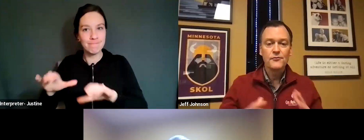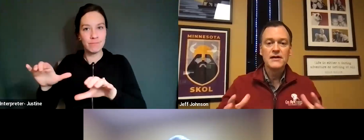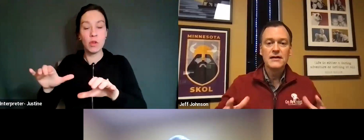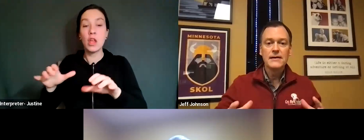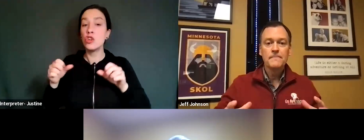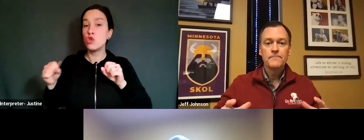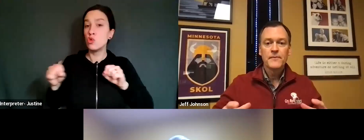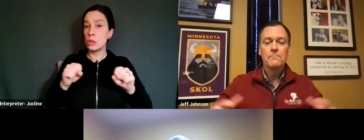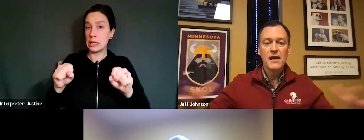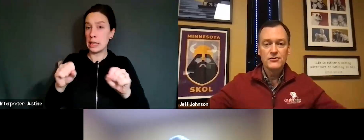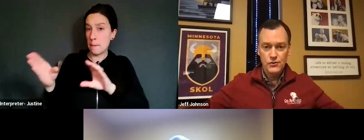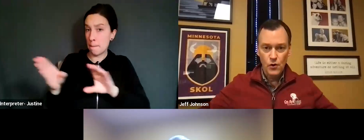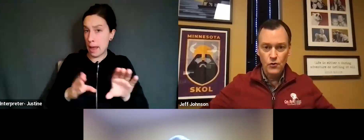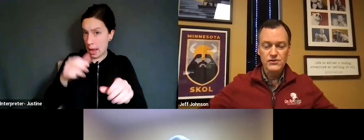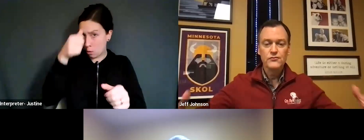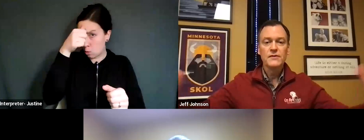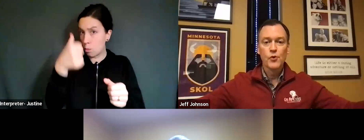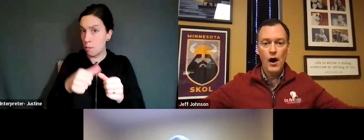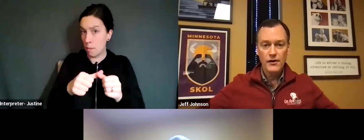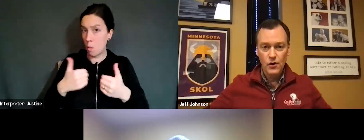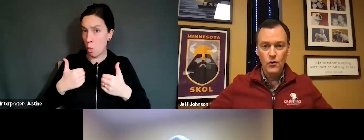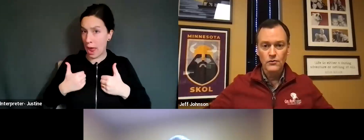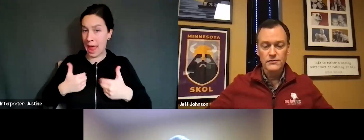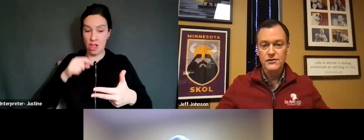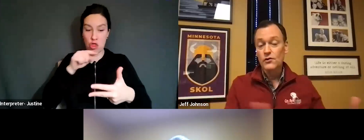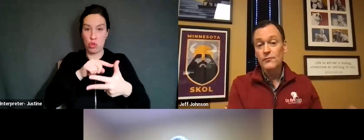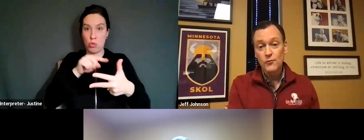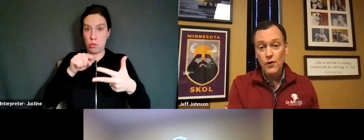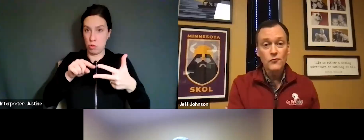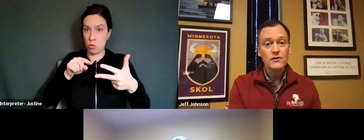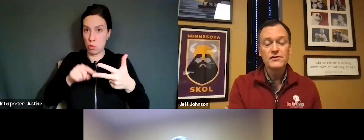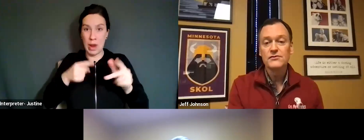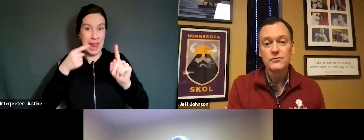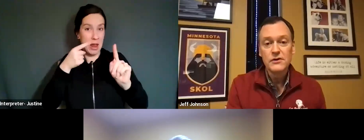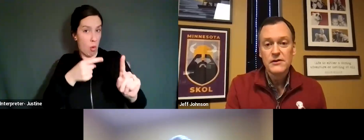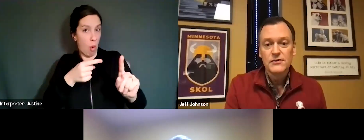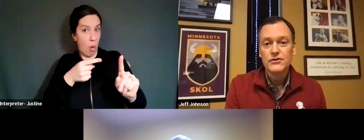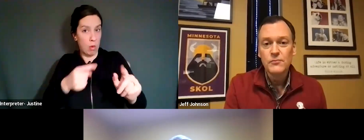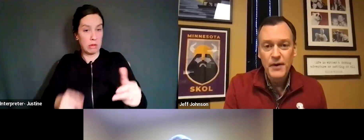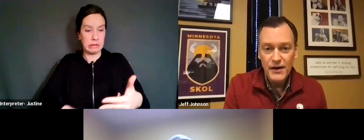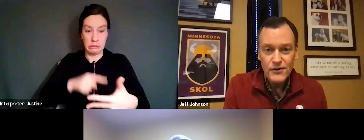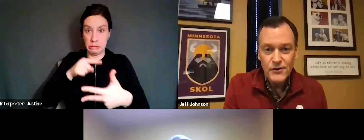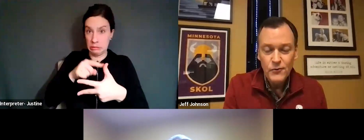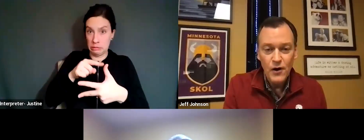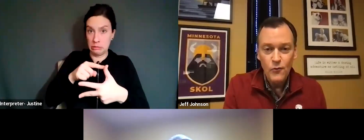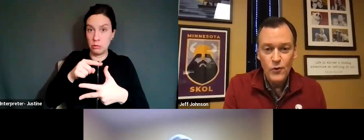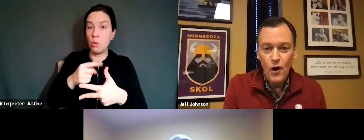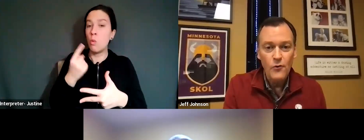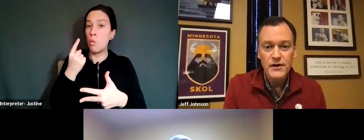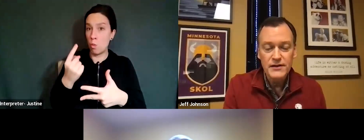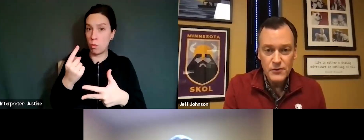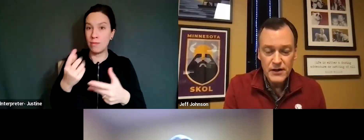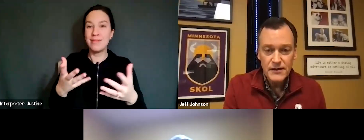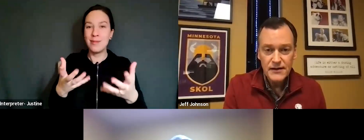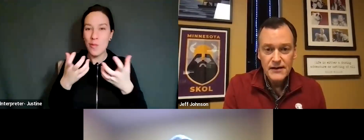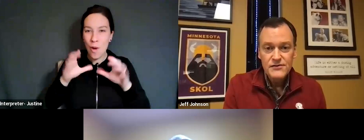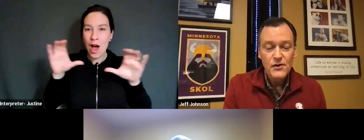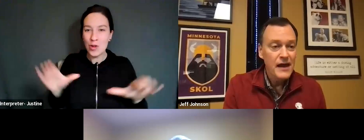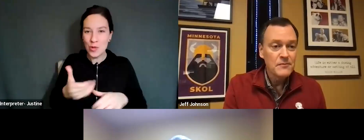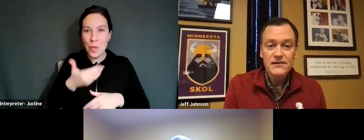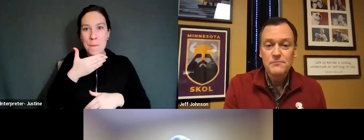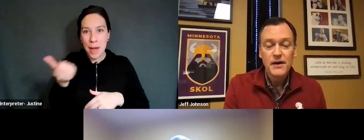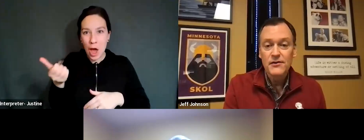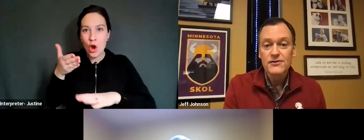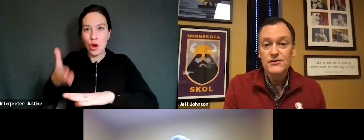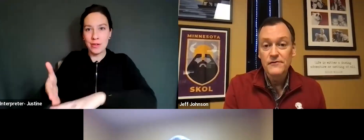had three major goals, three broad goals. Goal number one was to do better what we're already doing. So